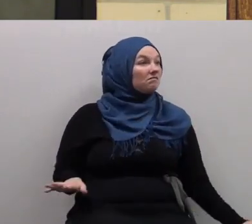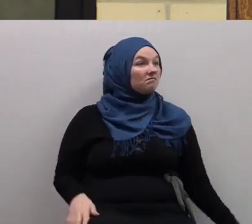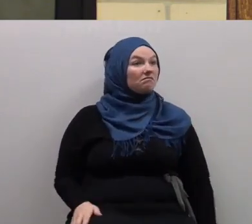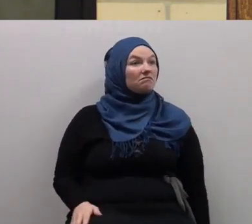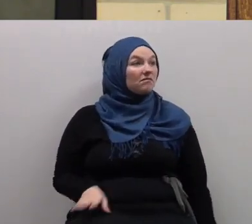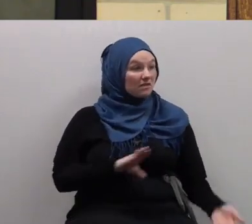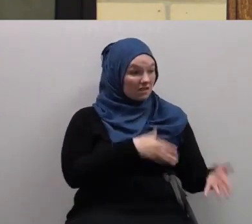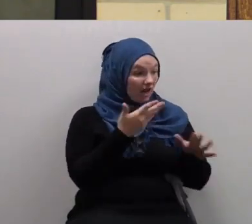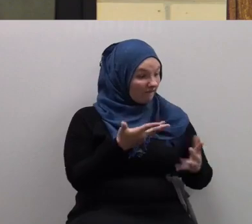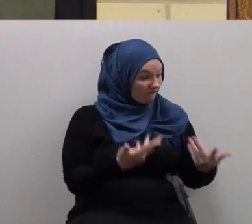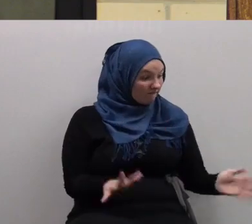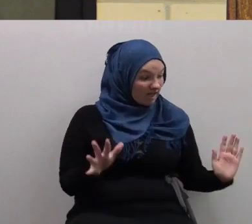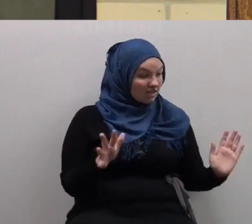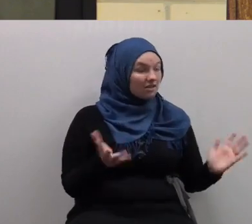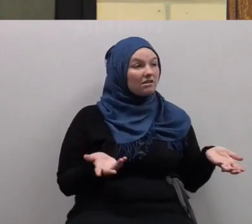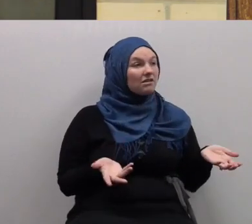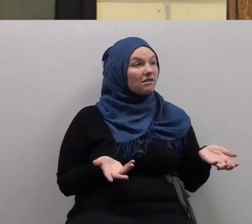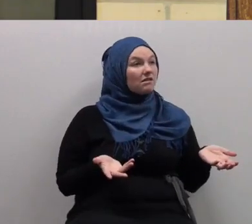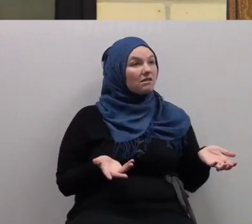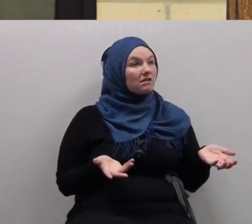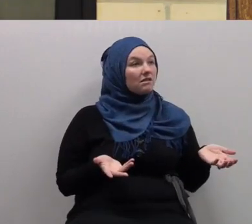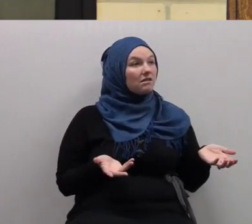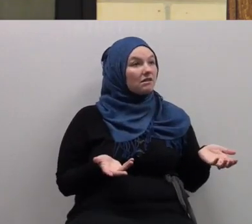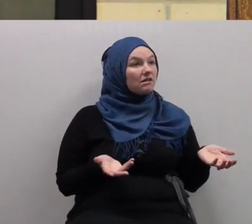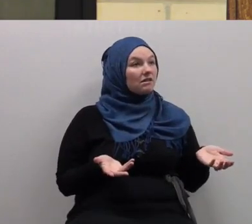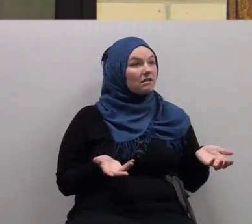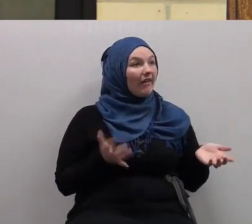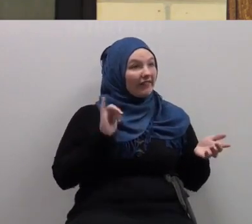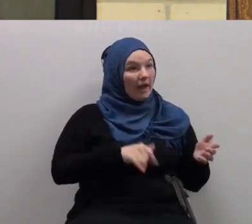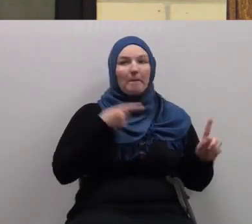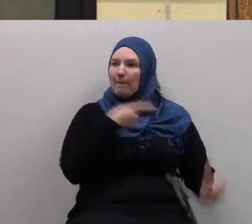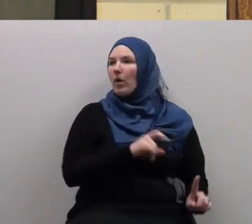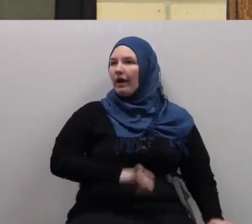that. There is nothing behind that.